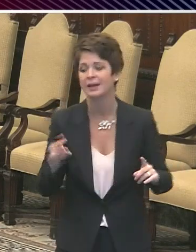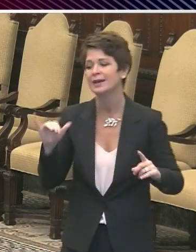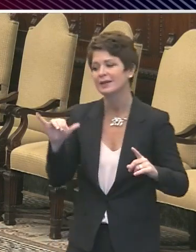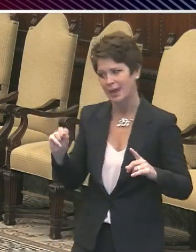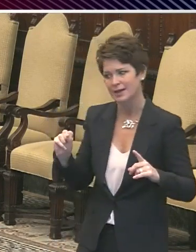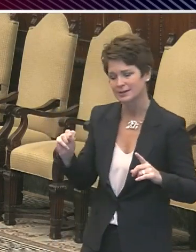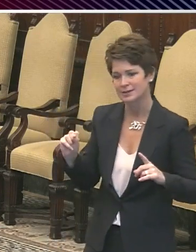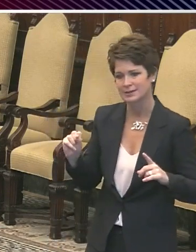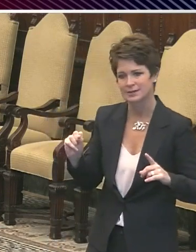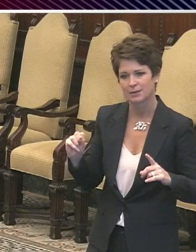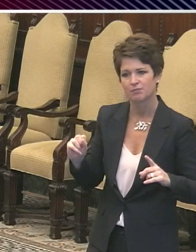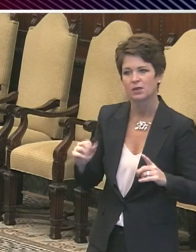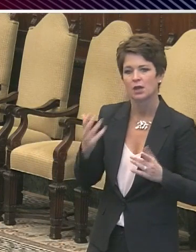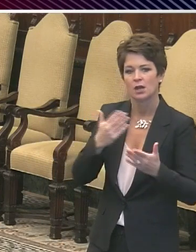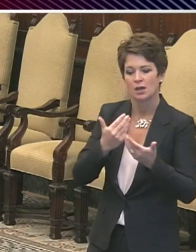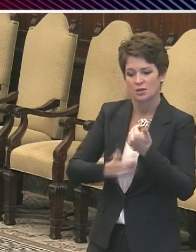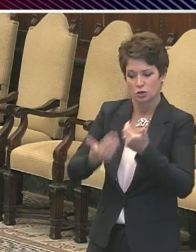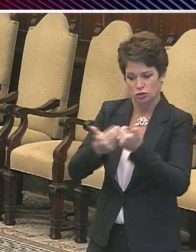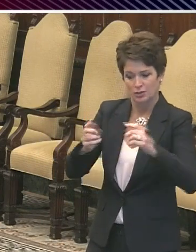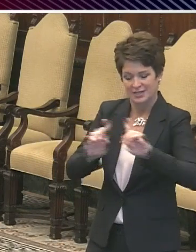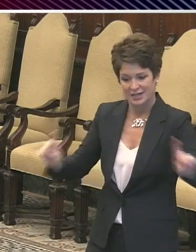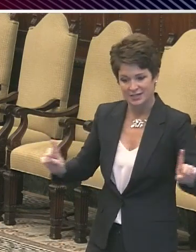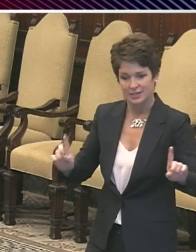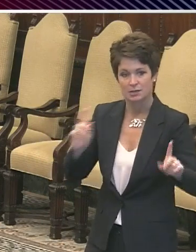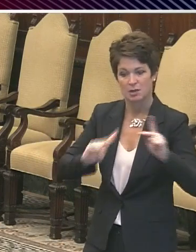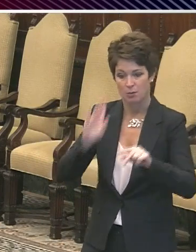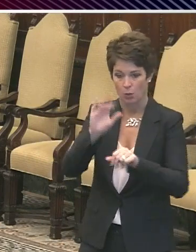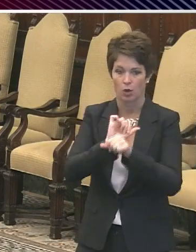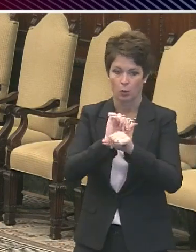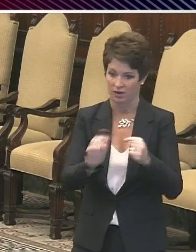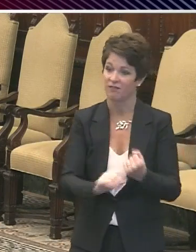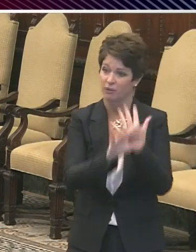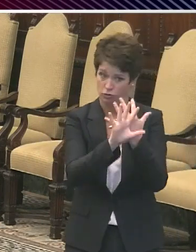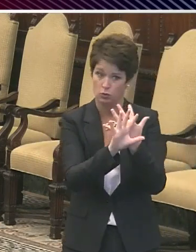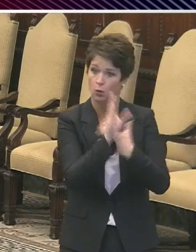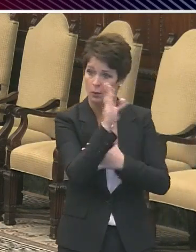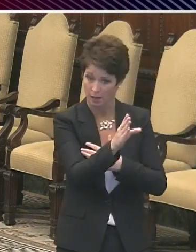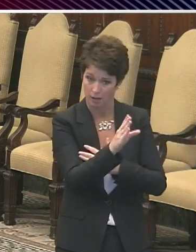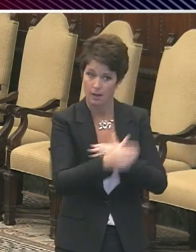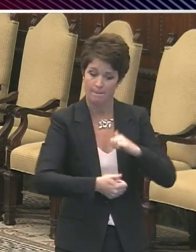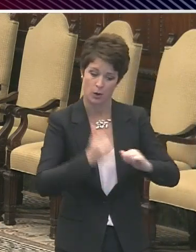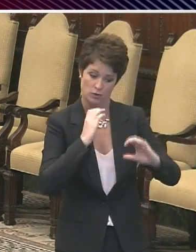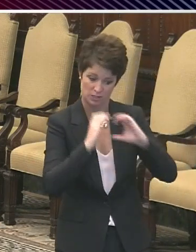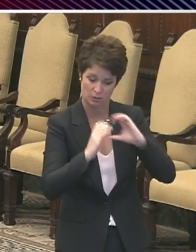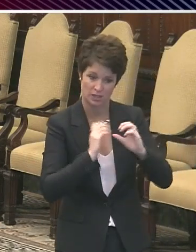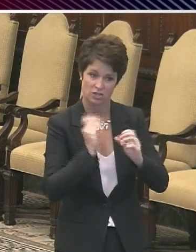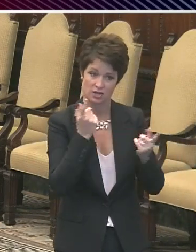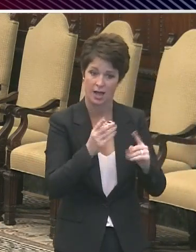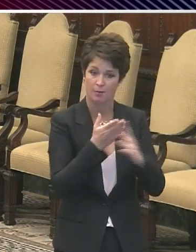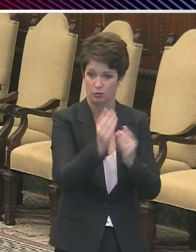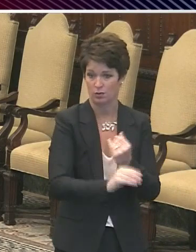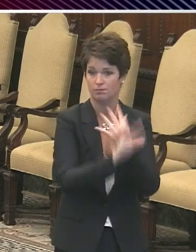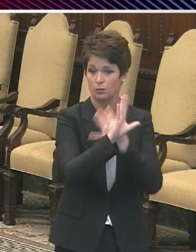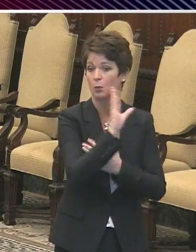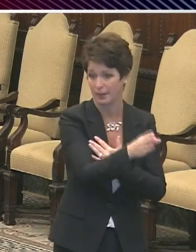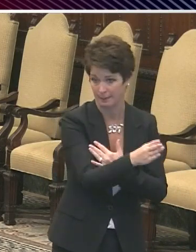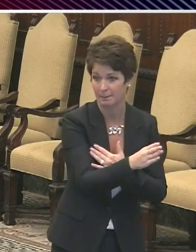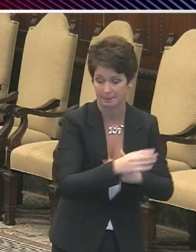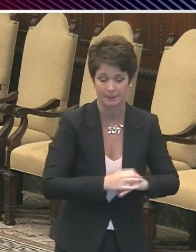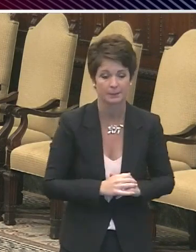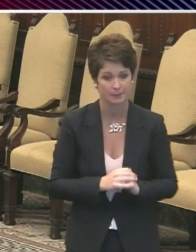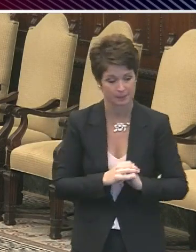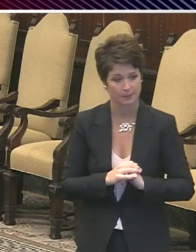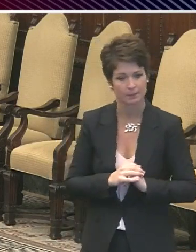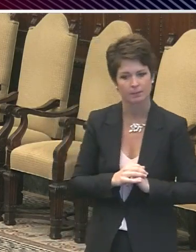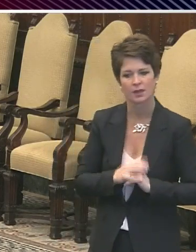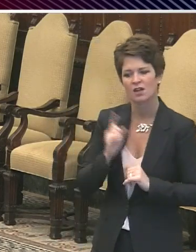Yes, I'm sure it'll be through distance, and these people will probably mainly work virtually. Much of their communications is going to be virtual. Okay. And what is